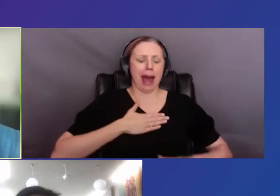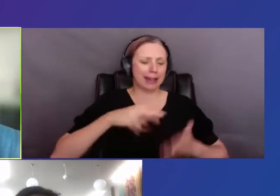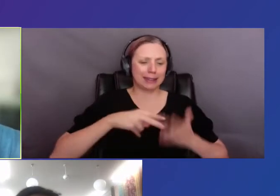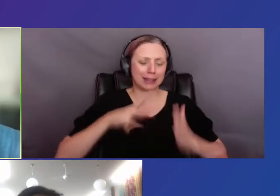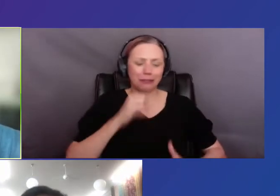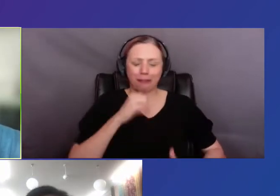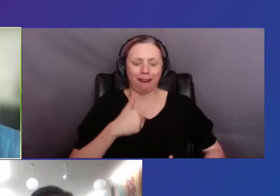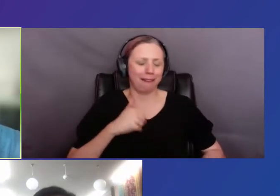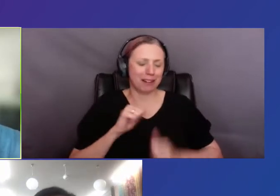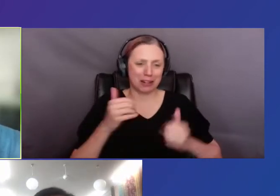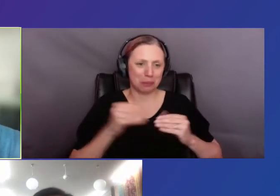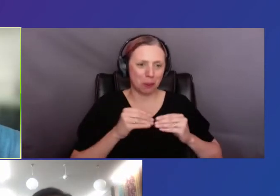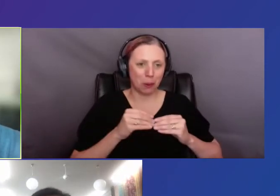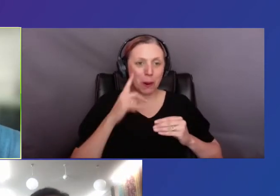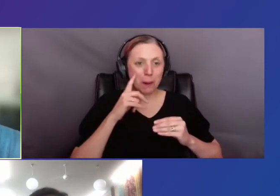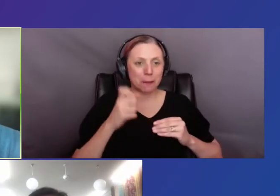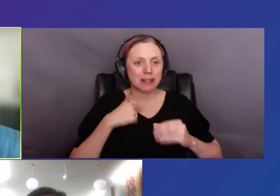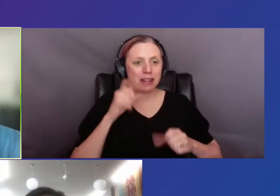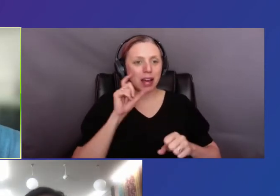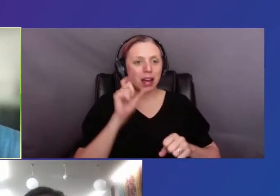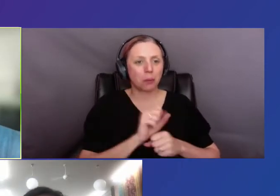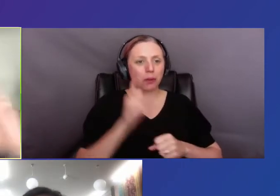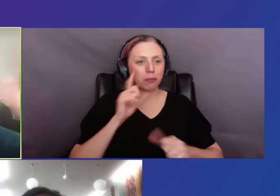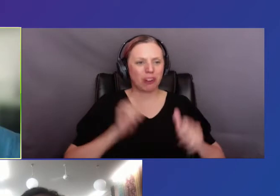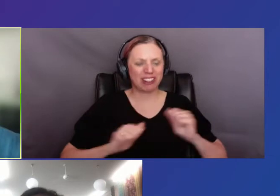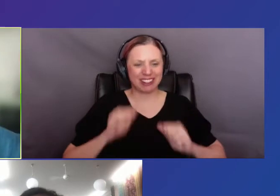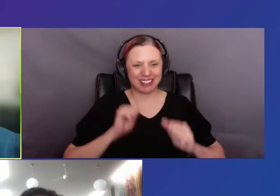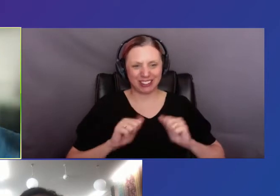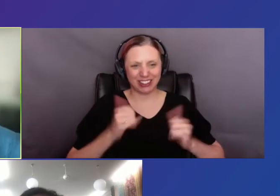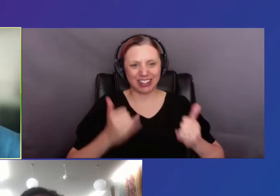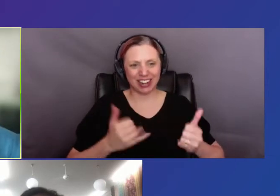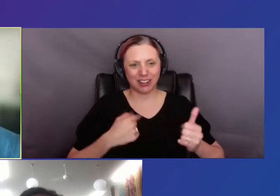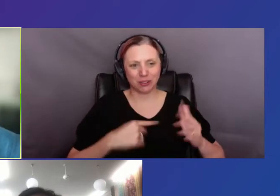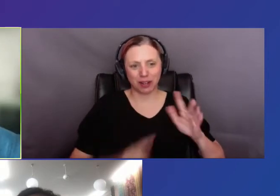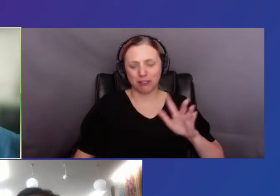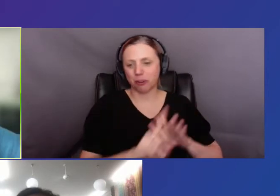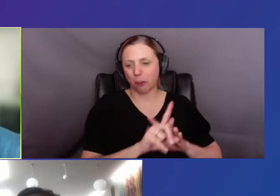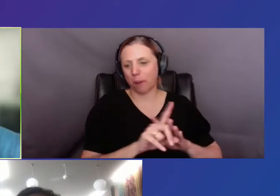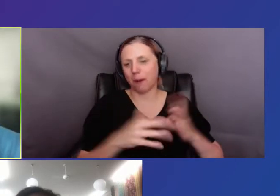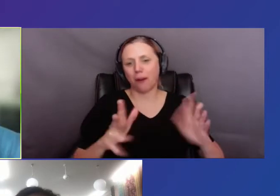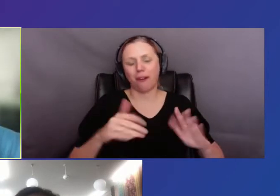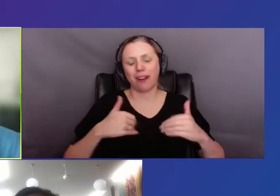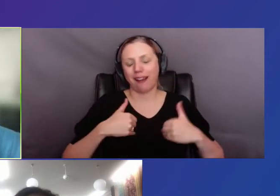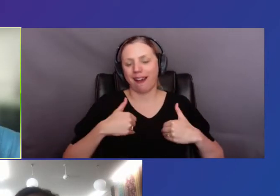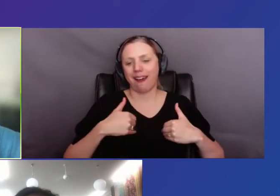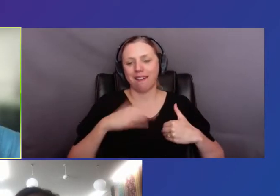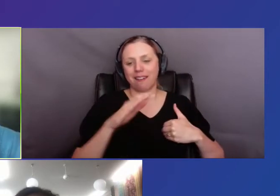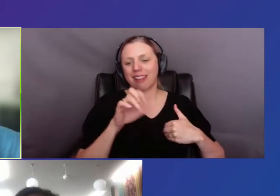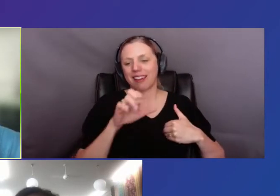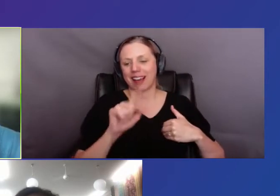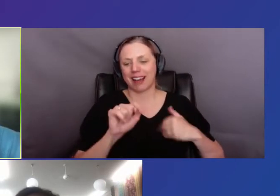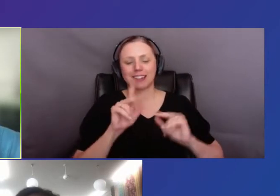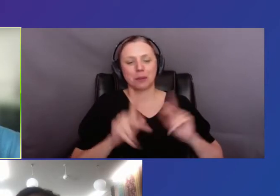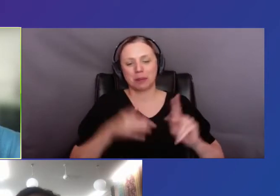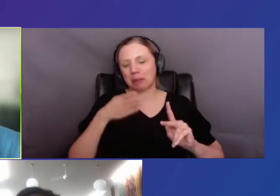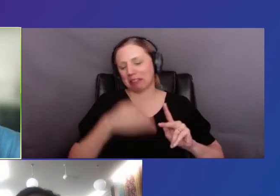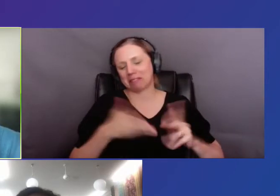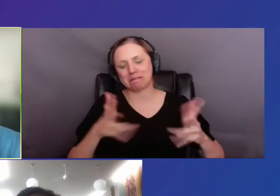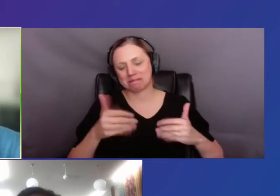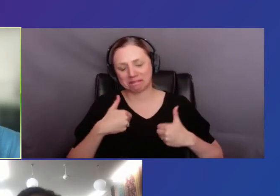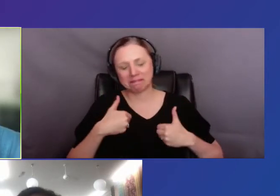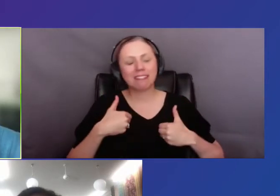because I mostly work for theater now, so I show up and there's a cast there. I